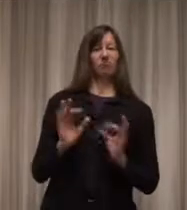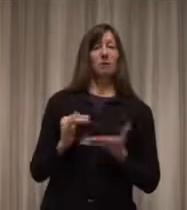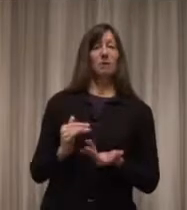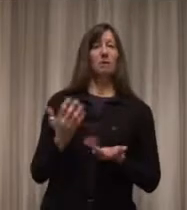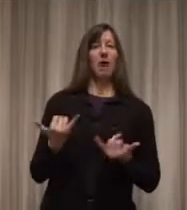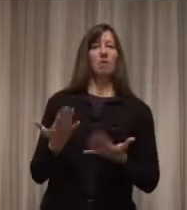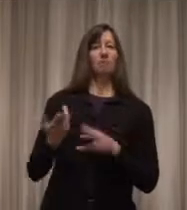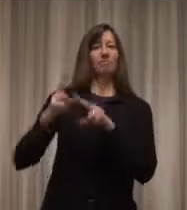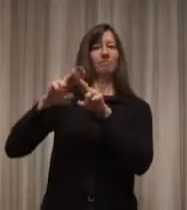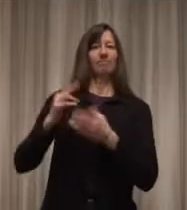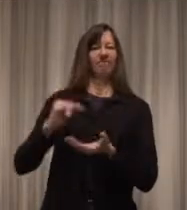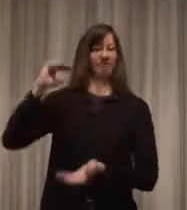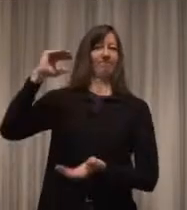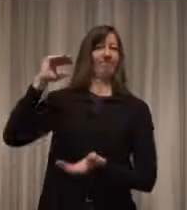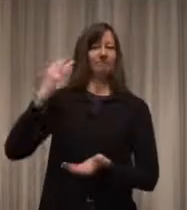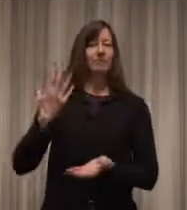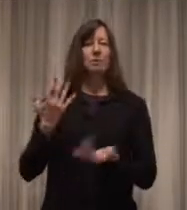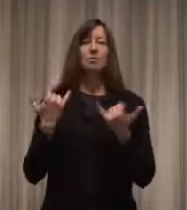county.